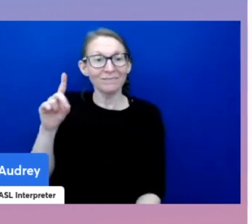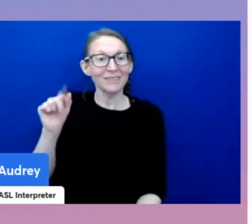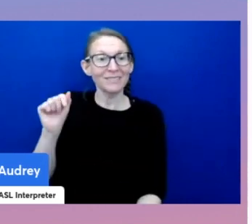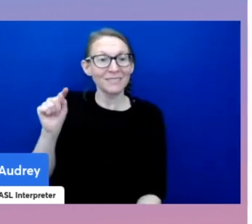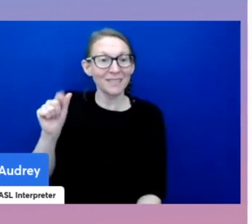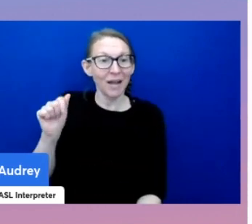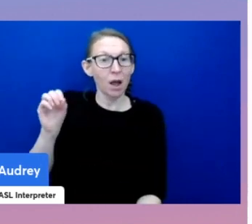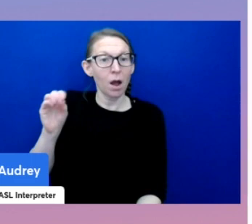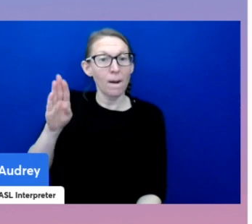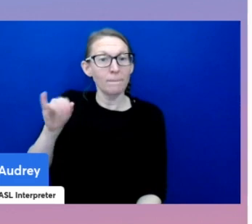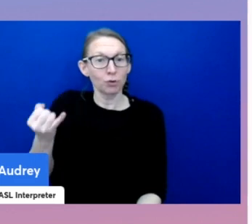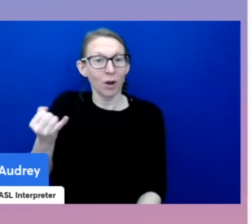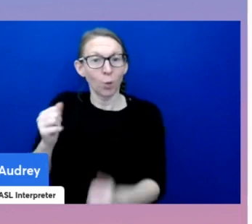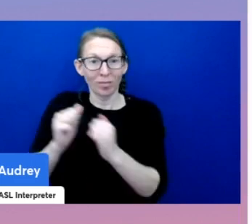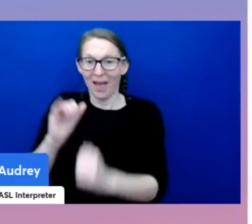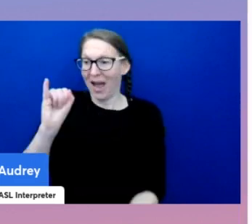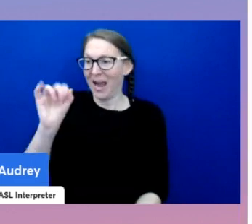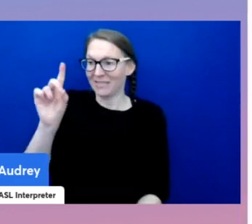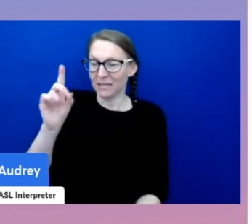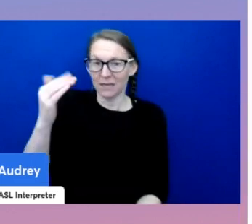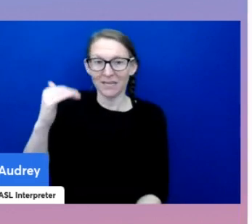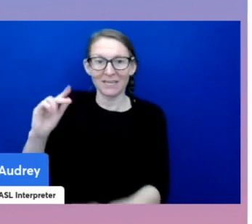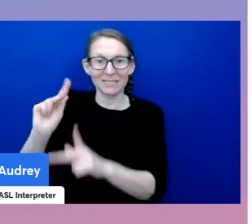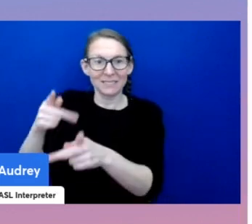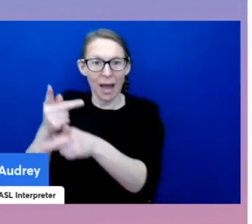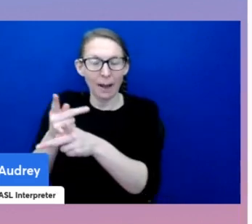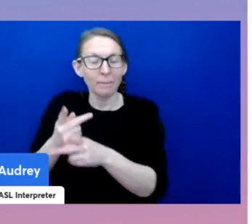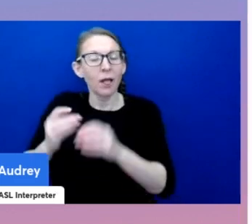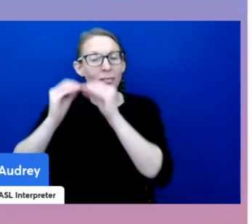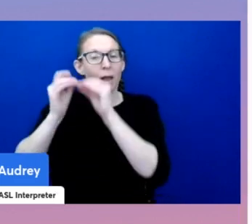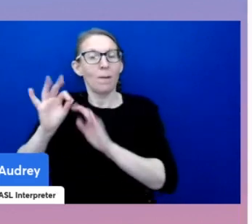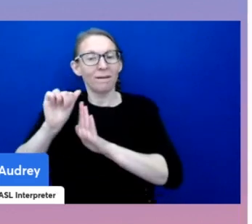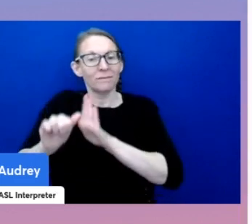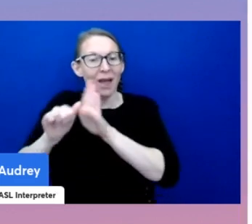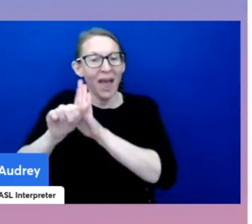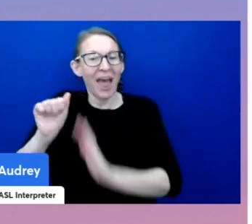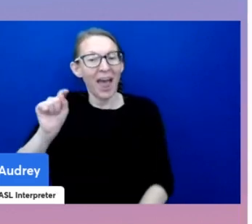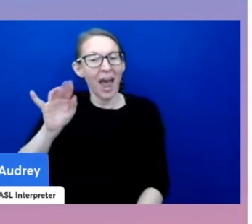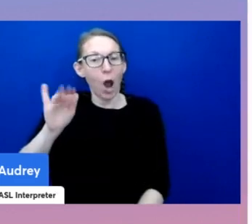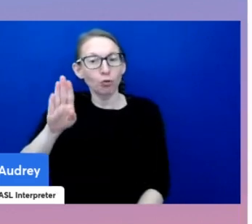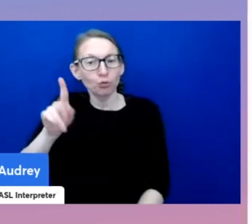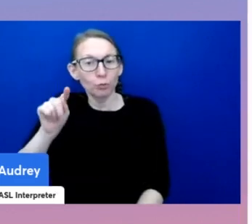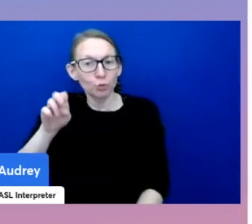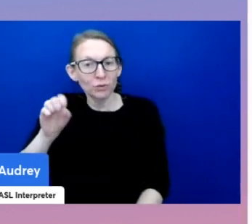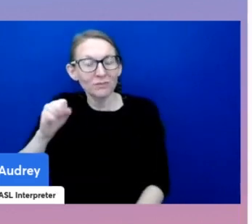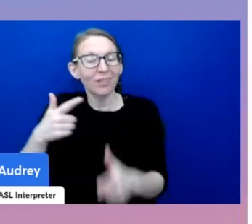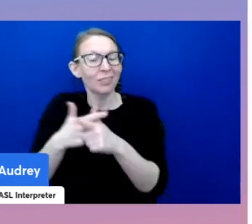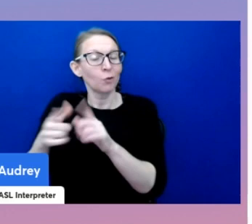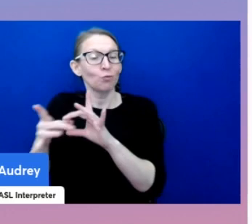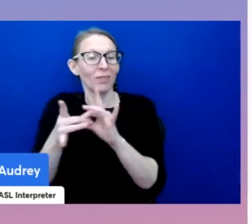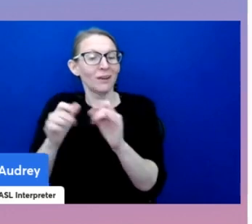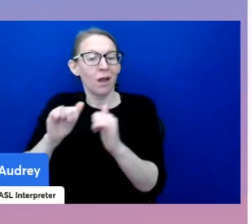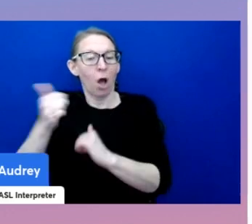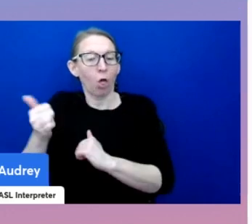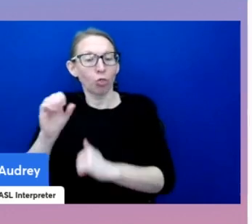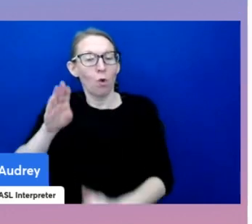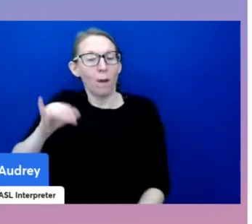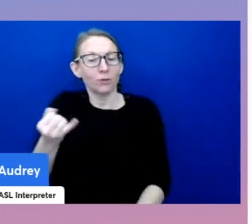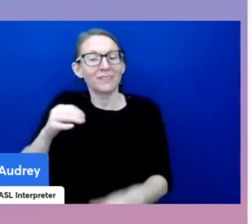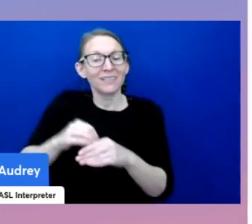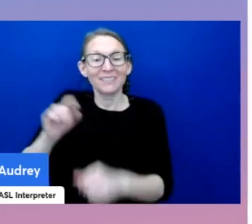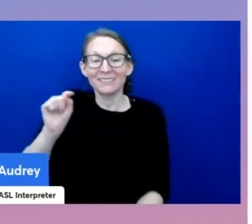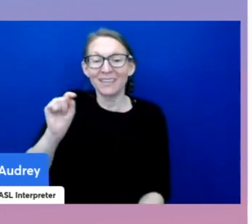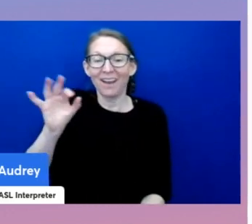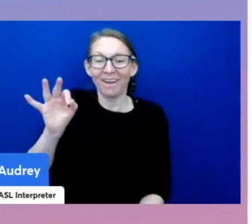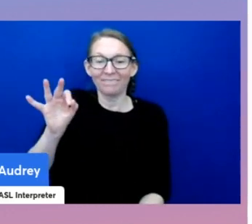with ID and type and a number of attributes and relationships. These are other objects in TFE that are related.